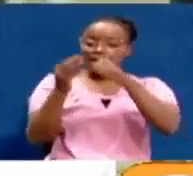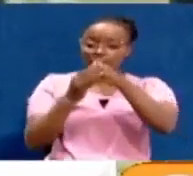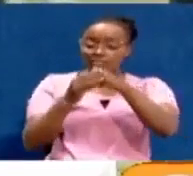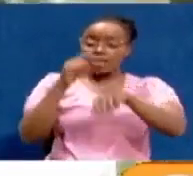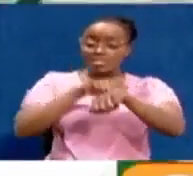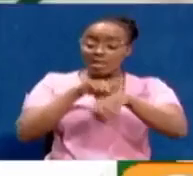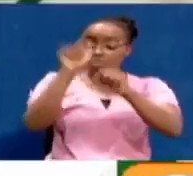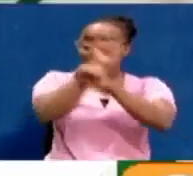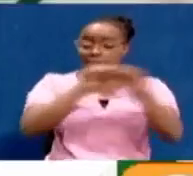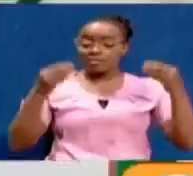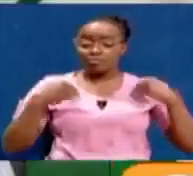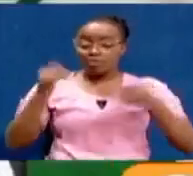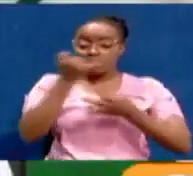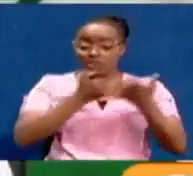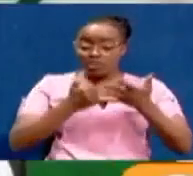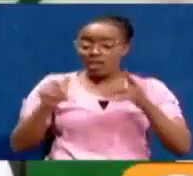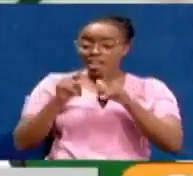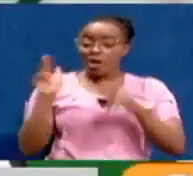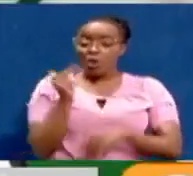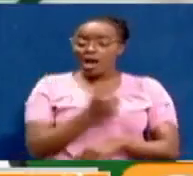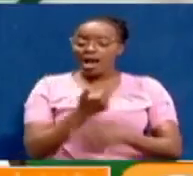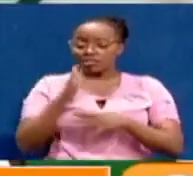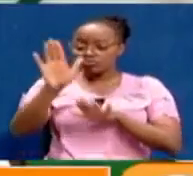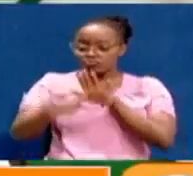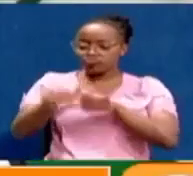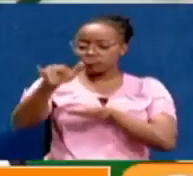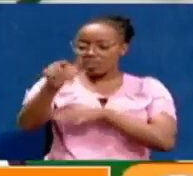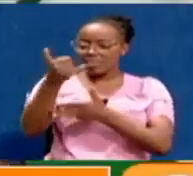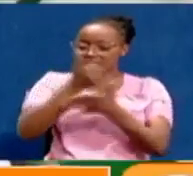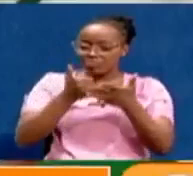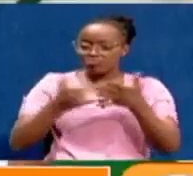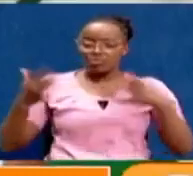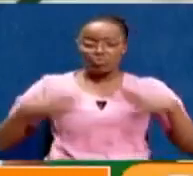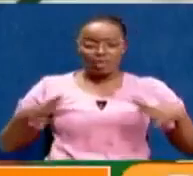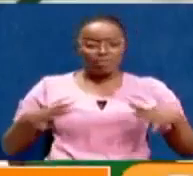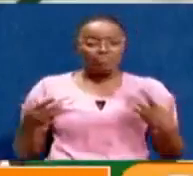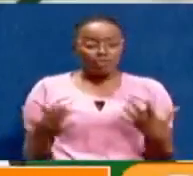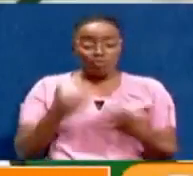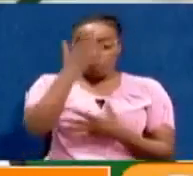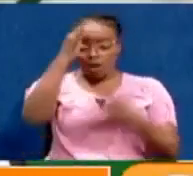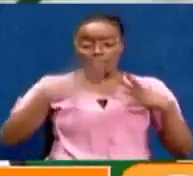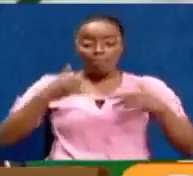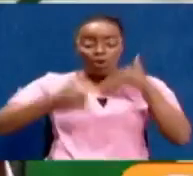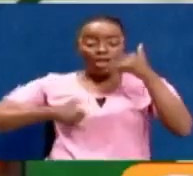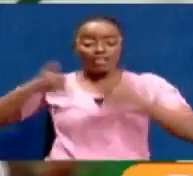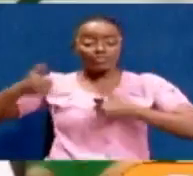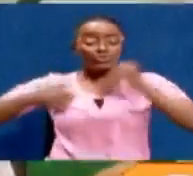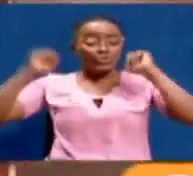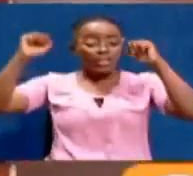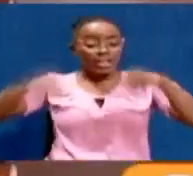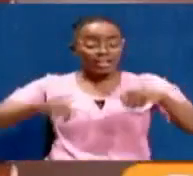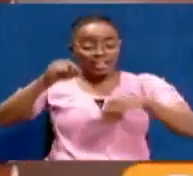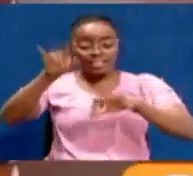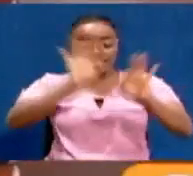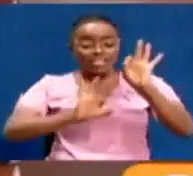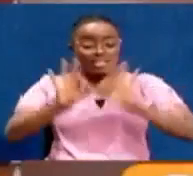wears a design, he now gives freedom for us to stitch these designs to the public so that people can enjoy